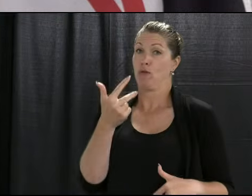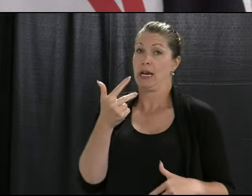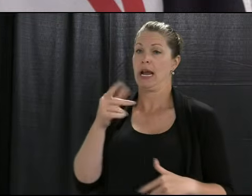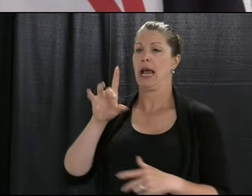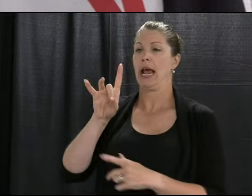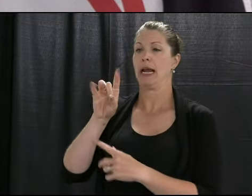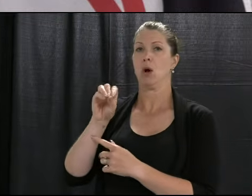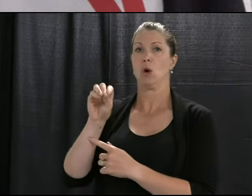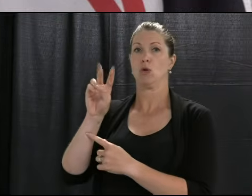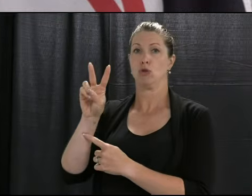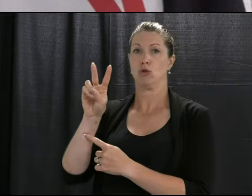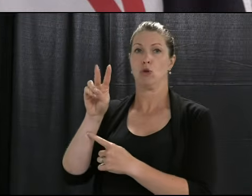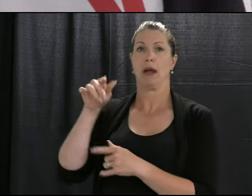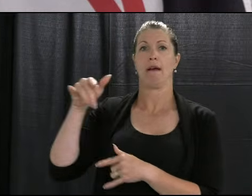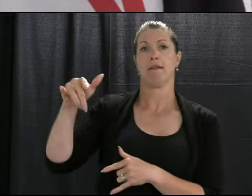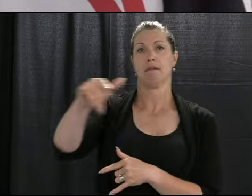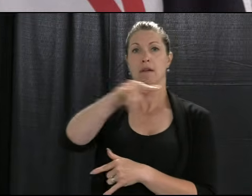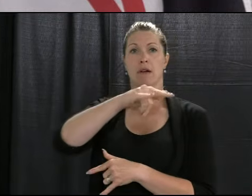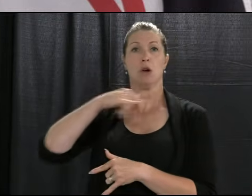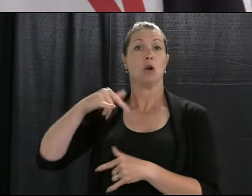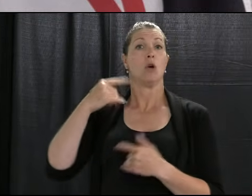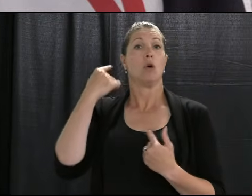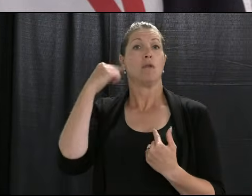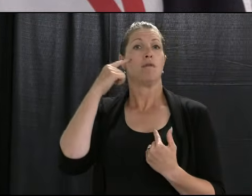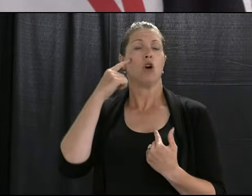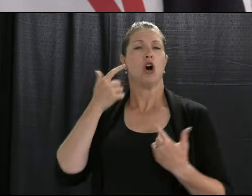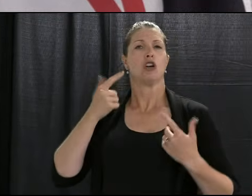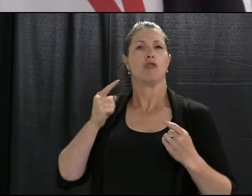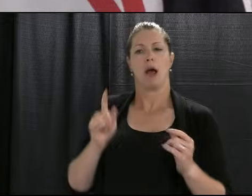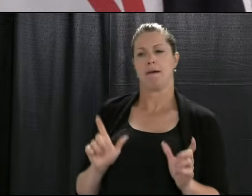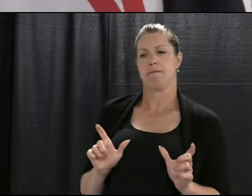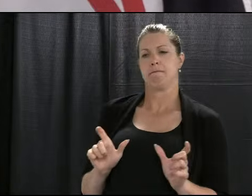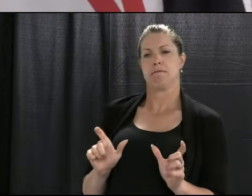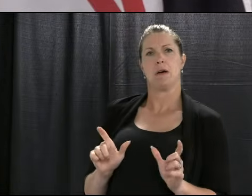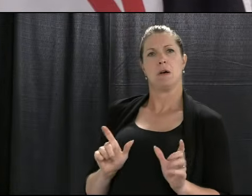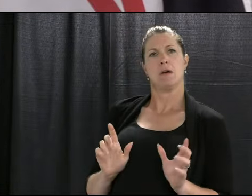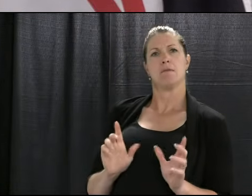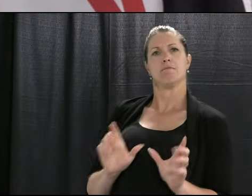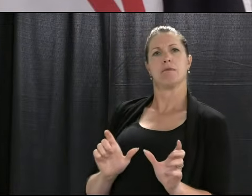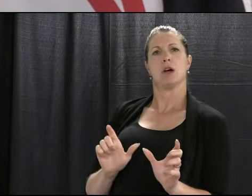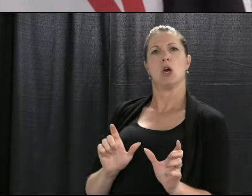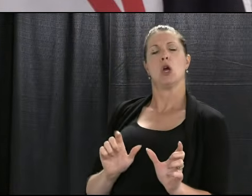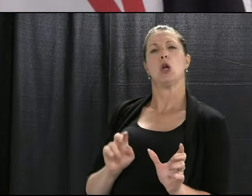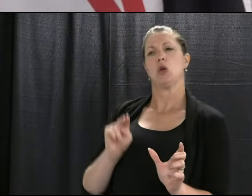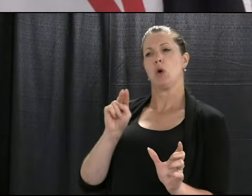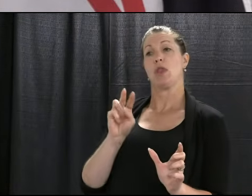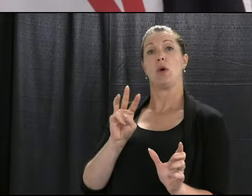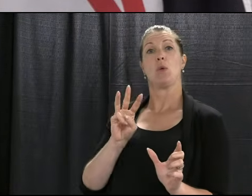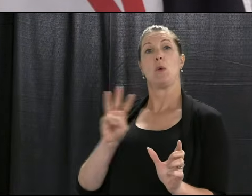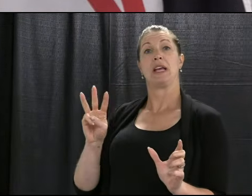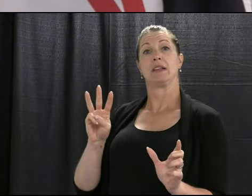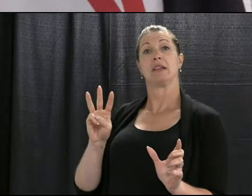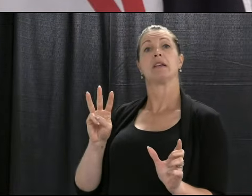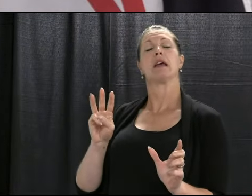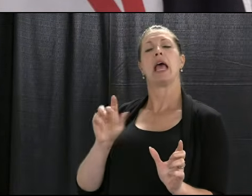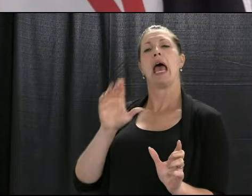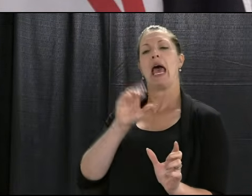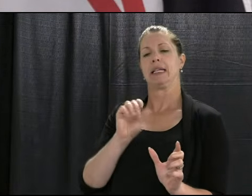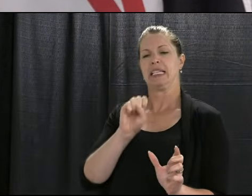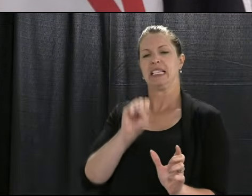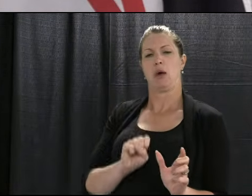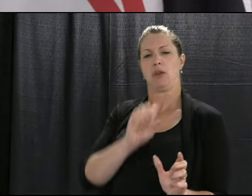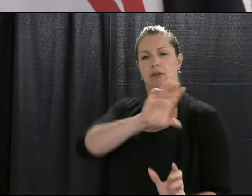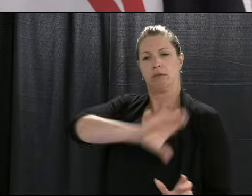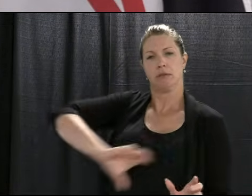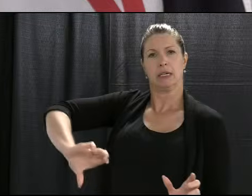to continue suppression on the eastern edge and the southern edge of that fire. Northwest winds are pushing the fire towards the lake,